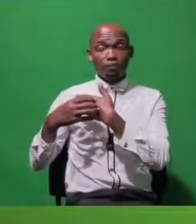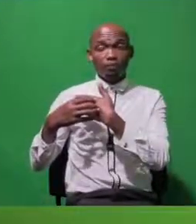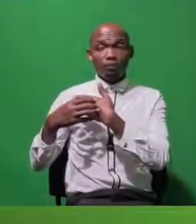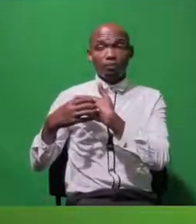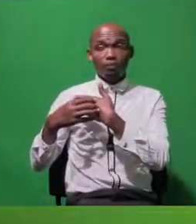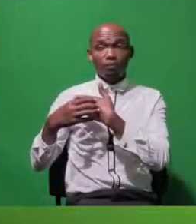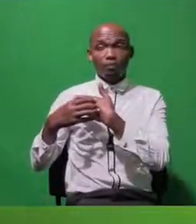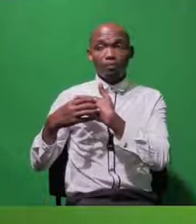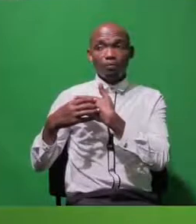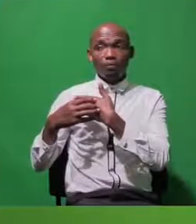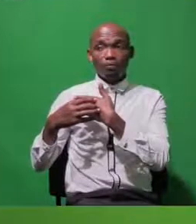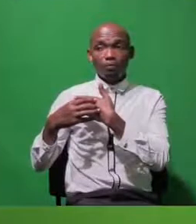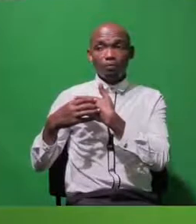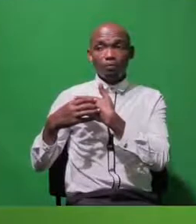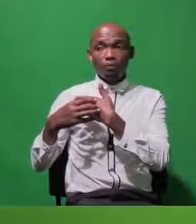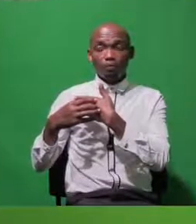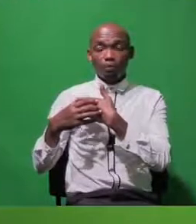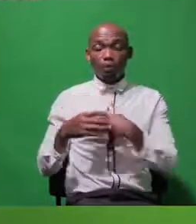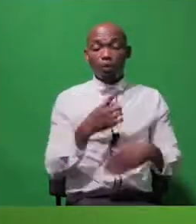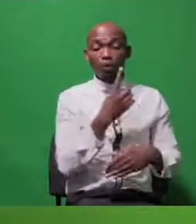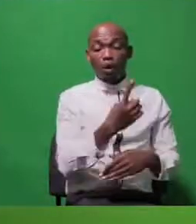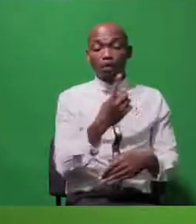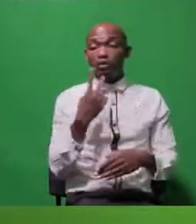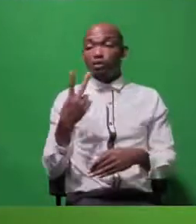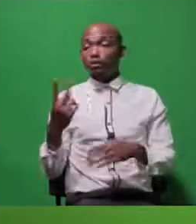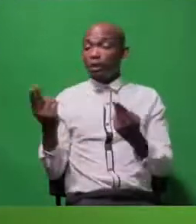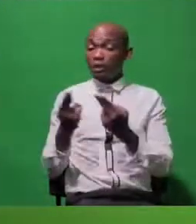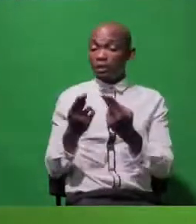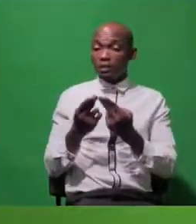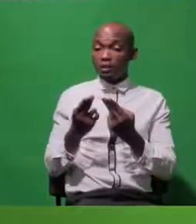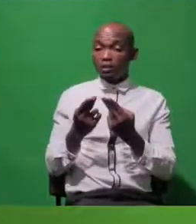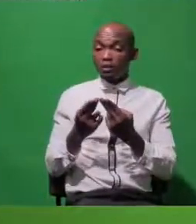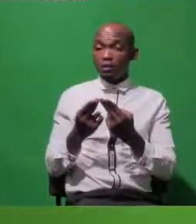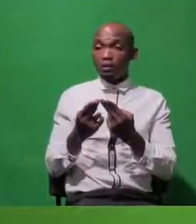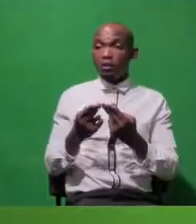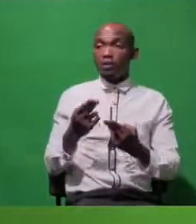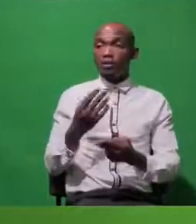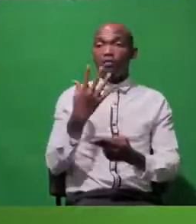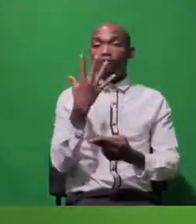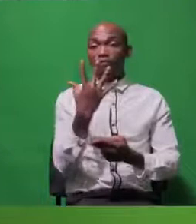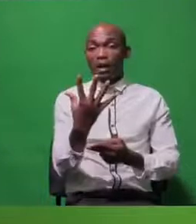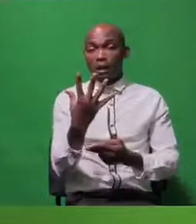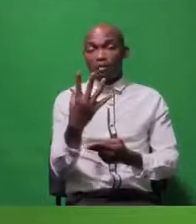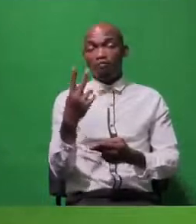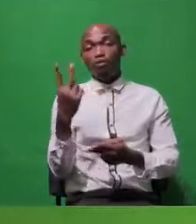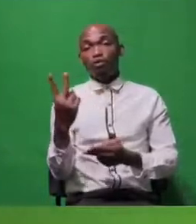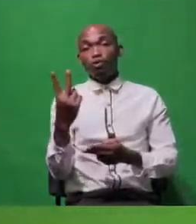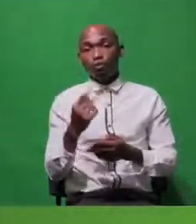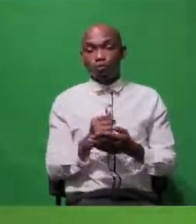of 1, 2 is 5, 2.